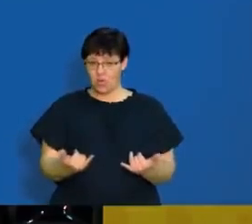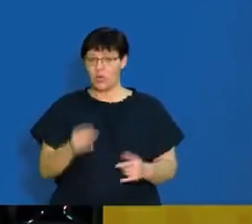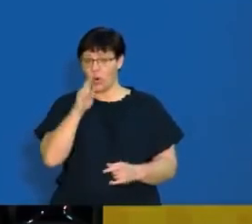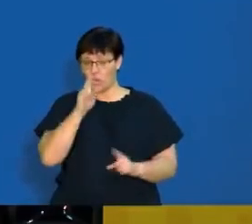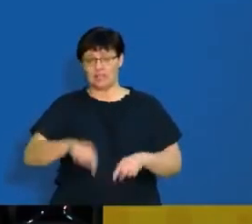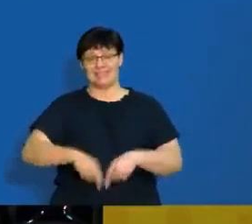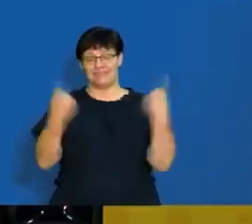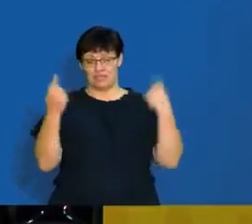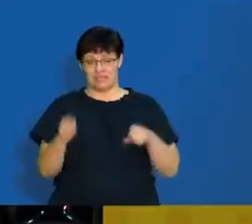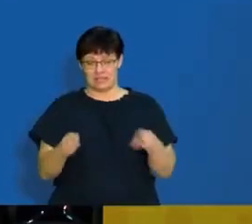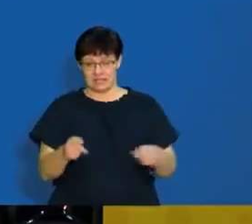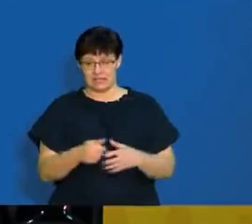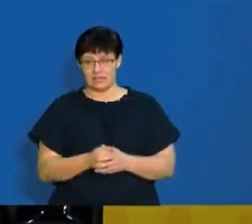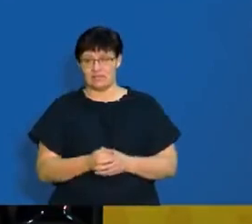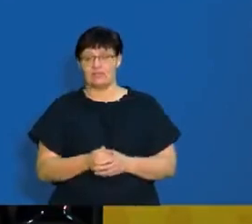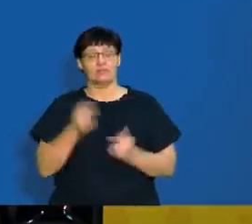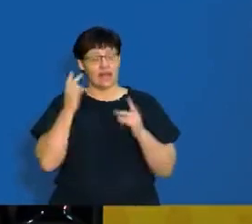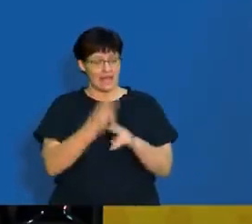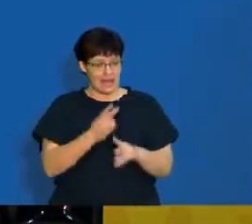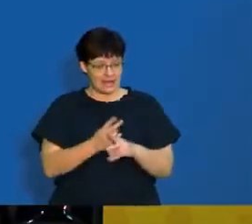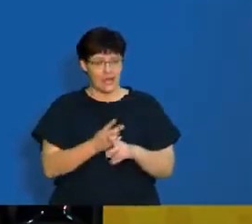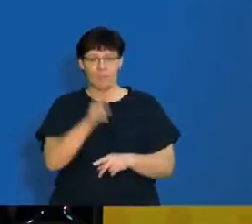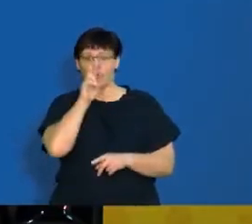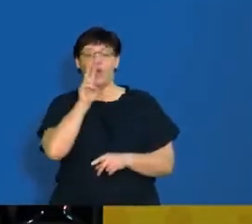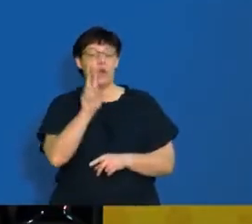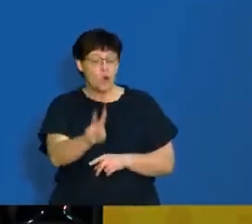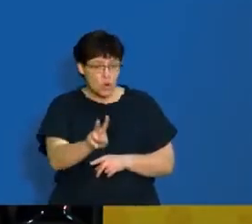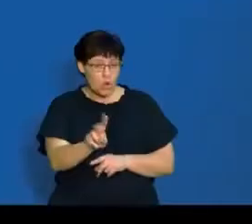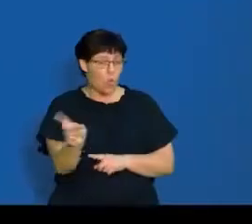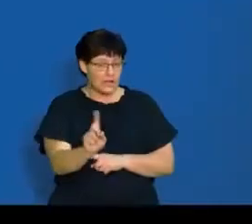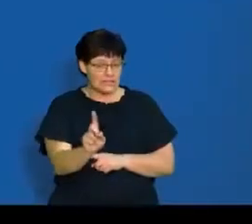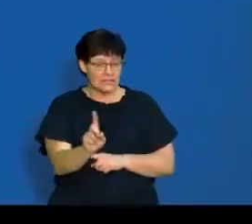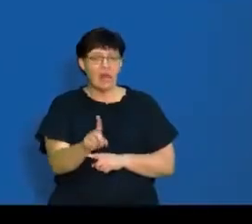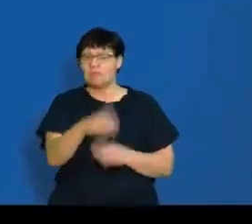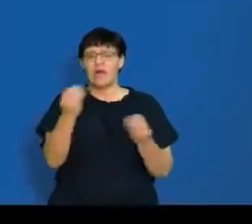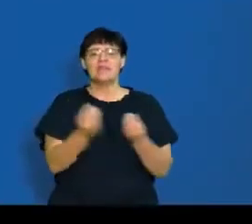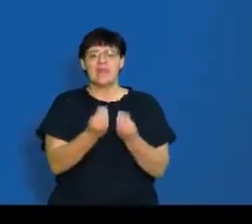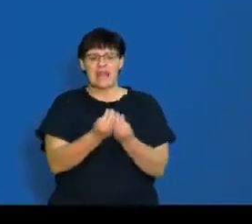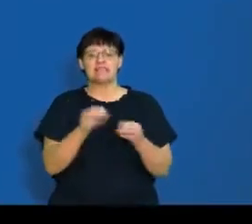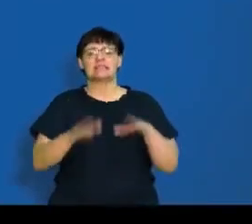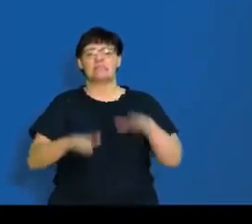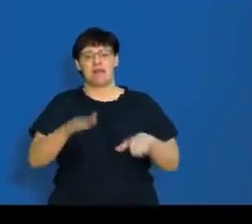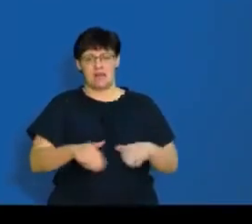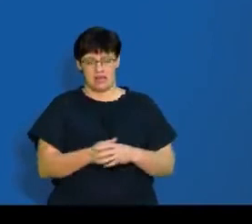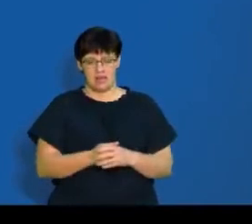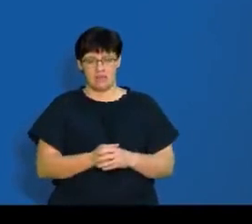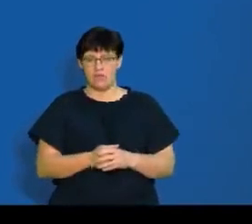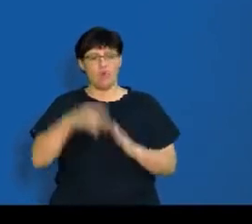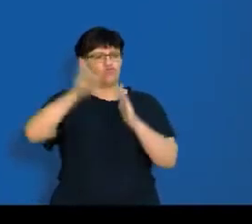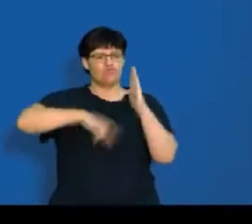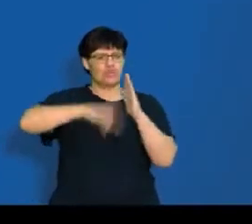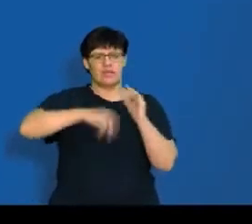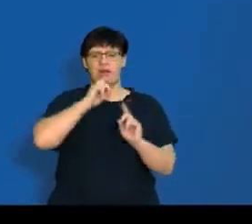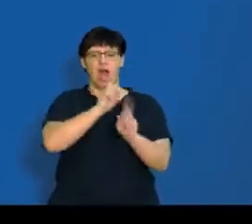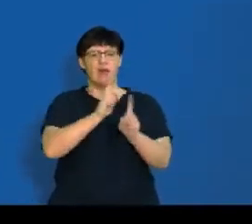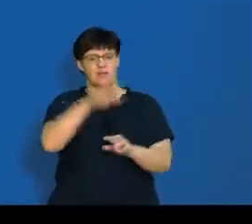the differences. So again, here, you will be looking for the things that are similar. I'm not going to read all the